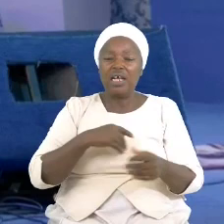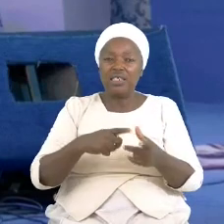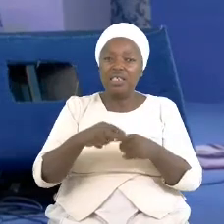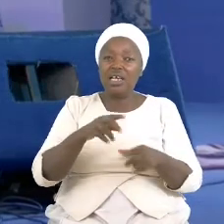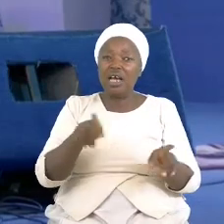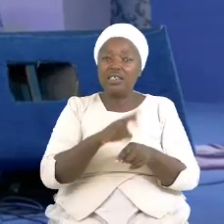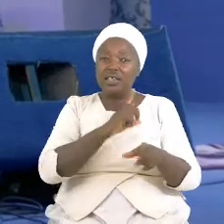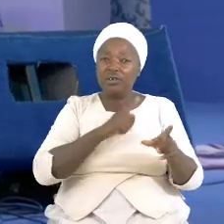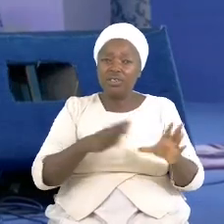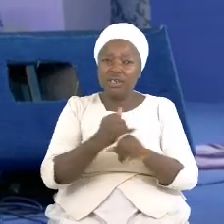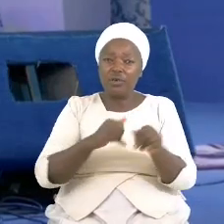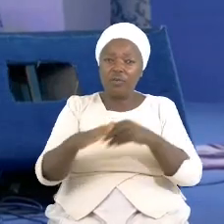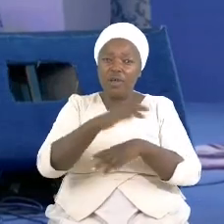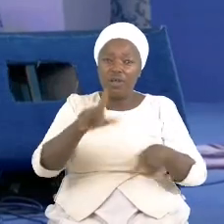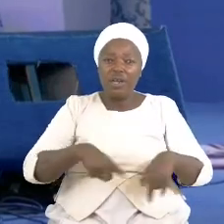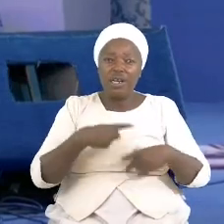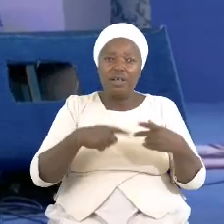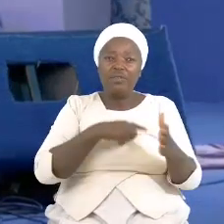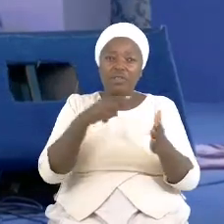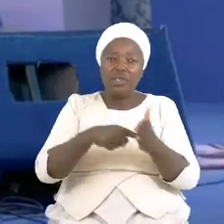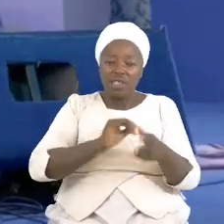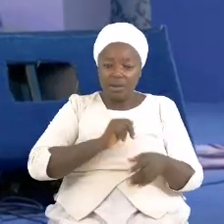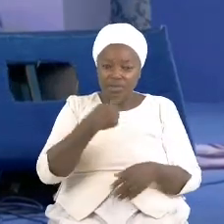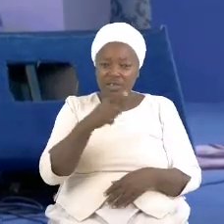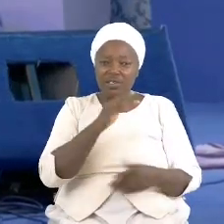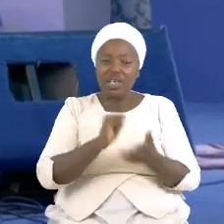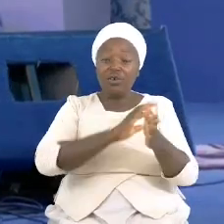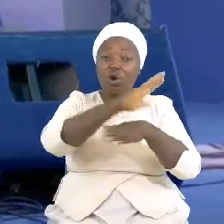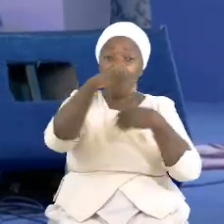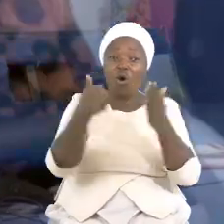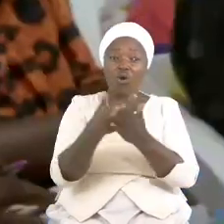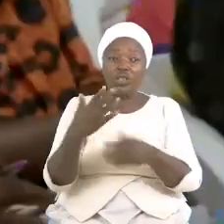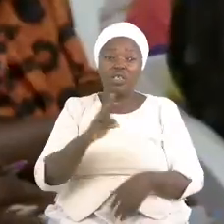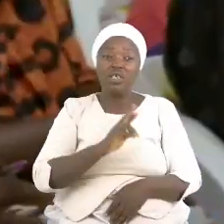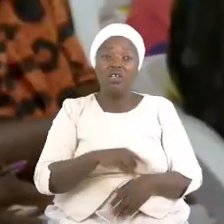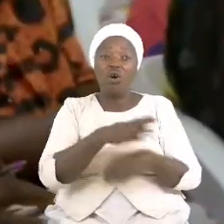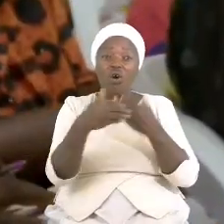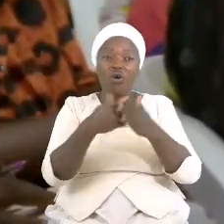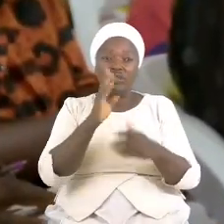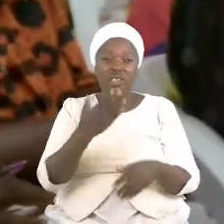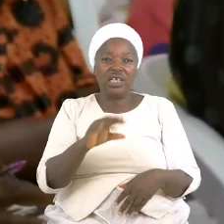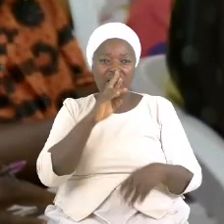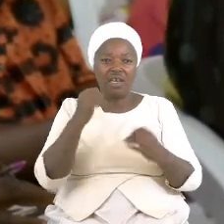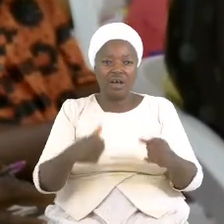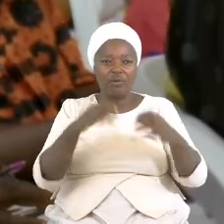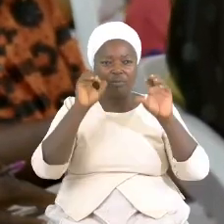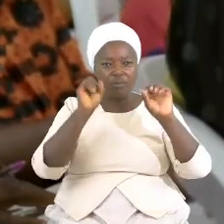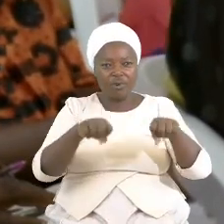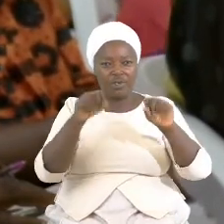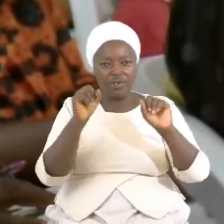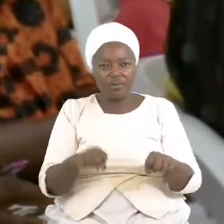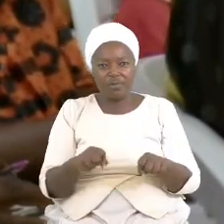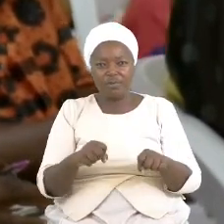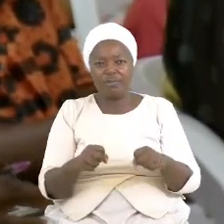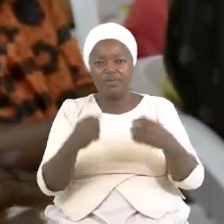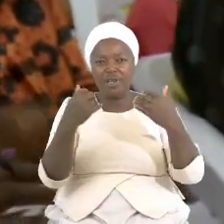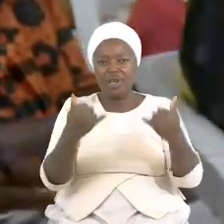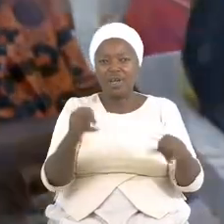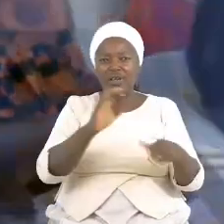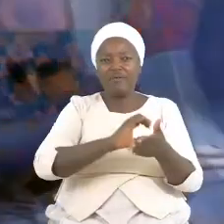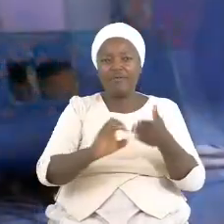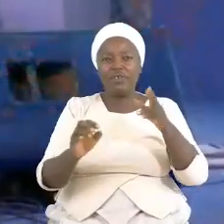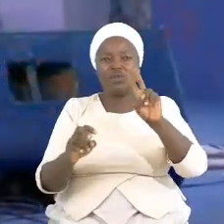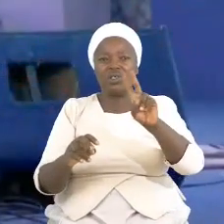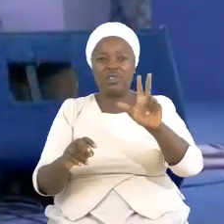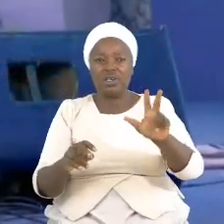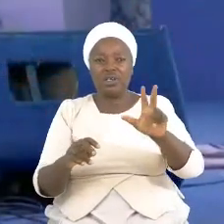today, I'm telling you, all things are now possible. Look at verse 23 there. Verse 23